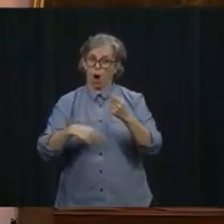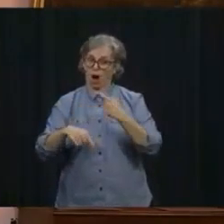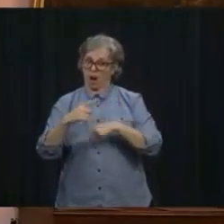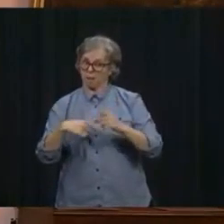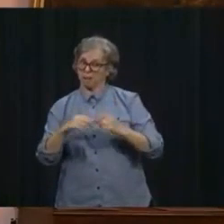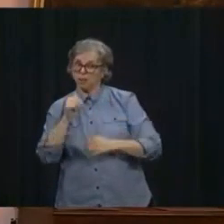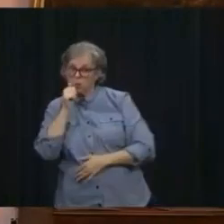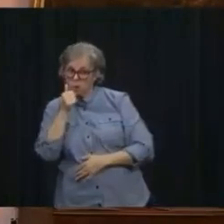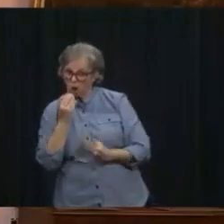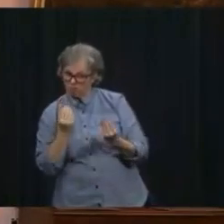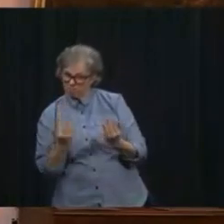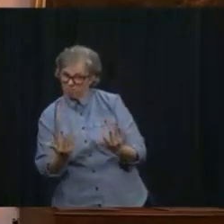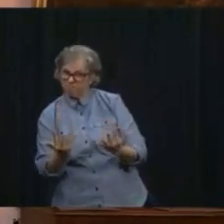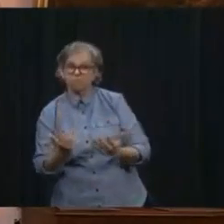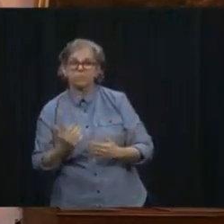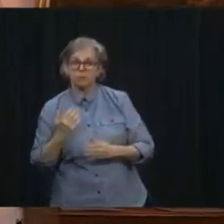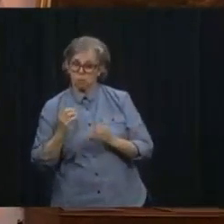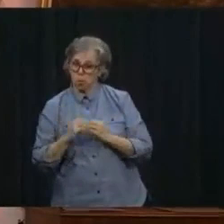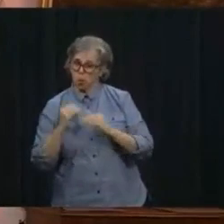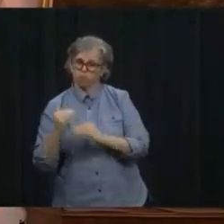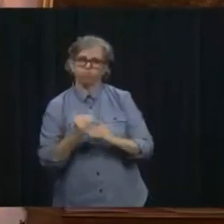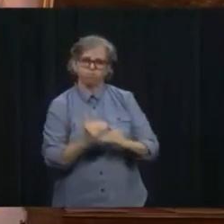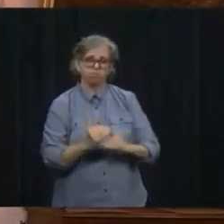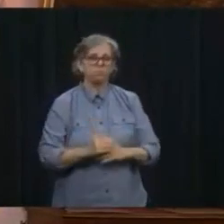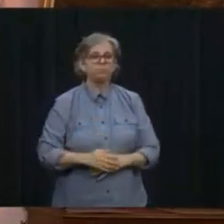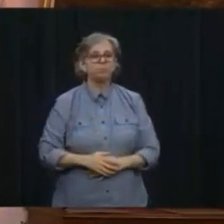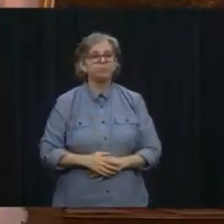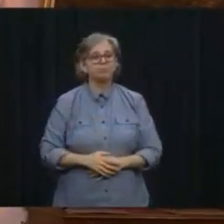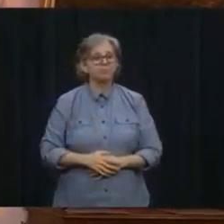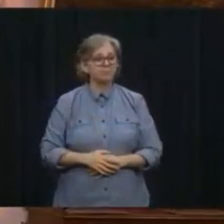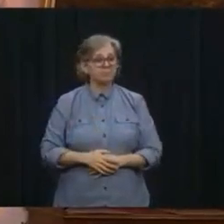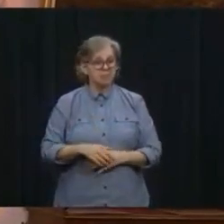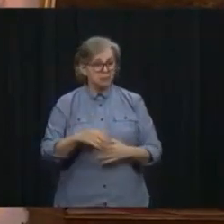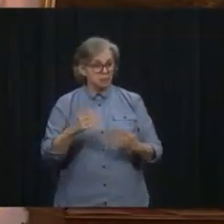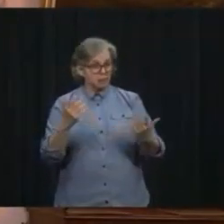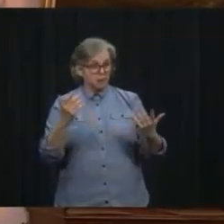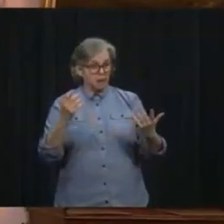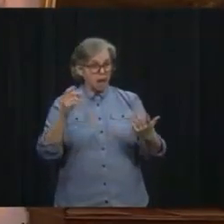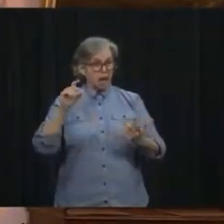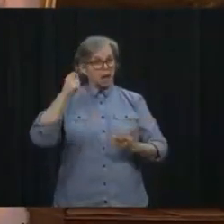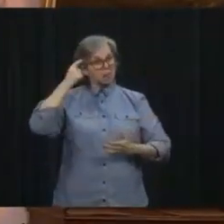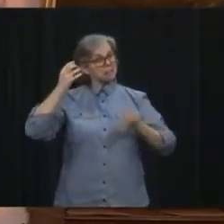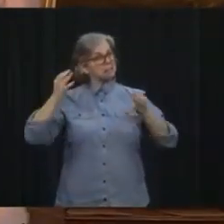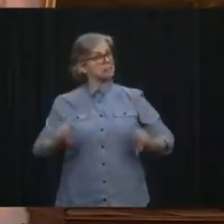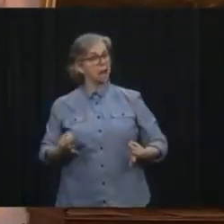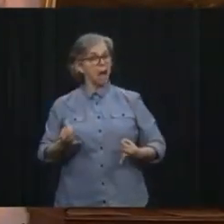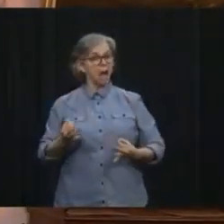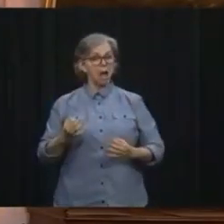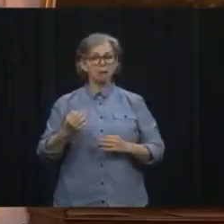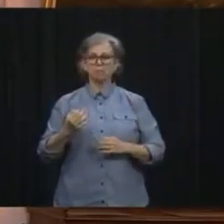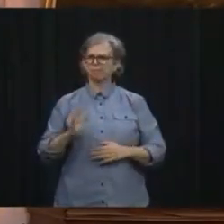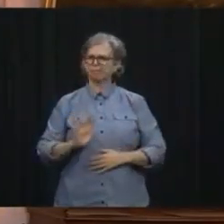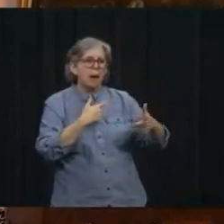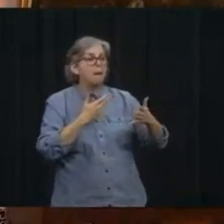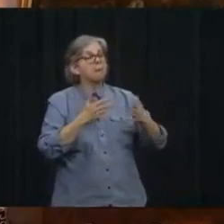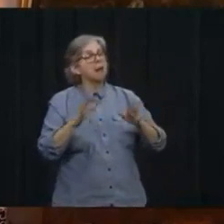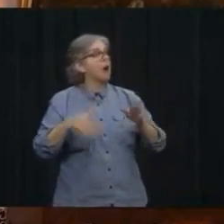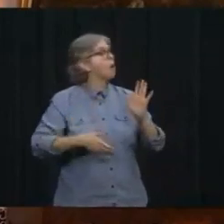But this is not just what government does. Government can only do so much. The